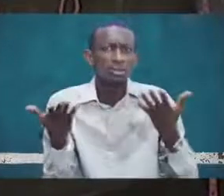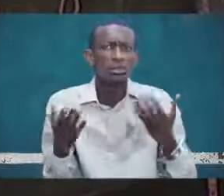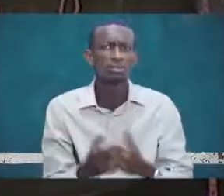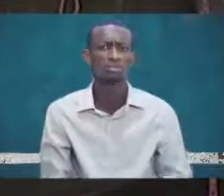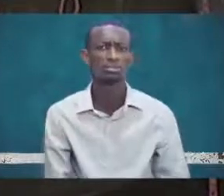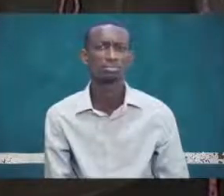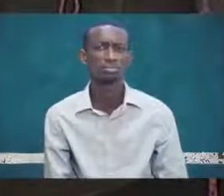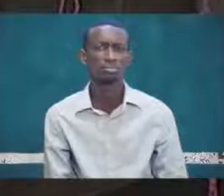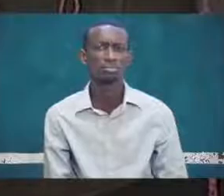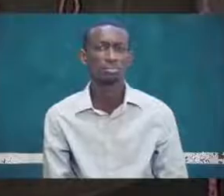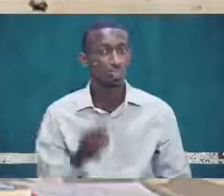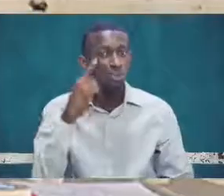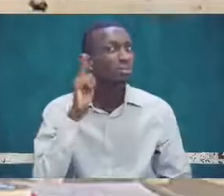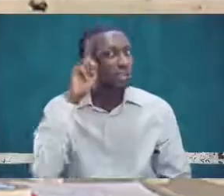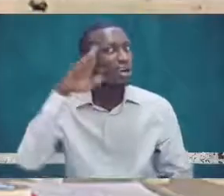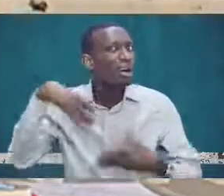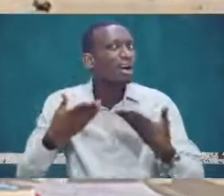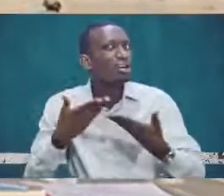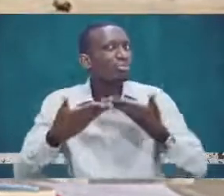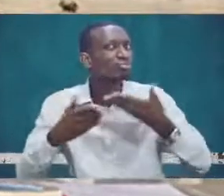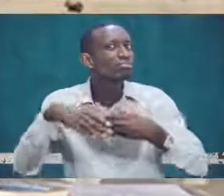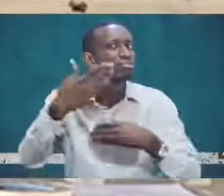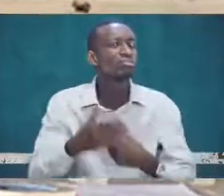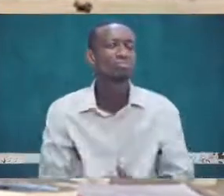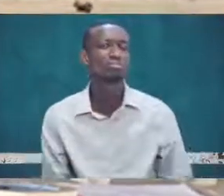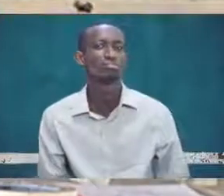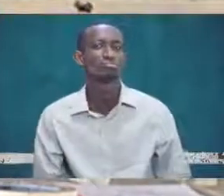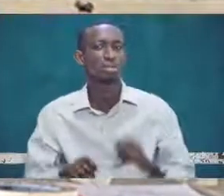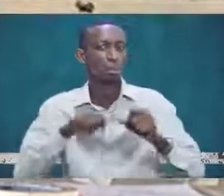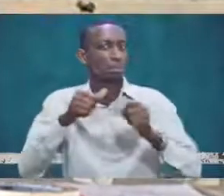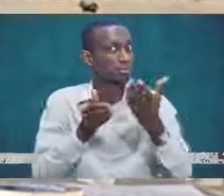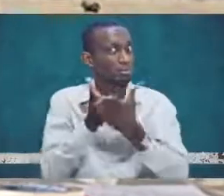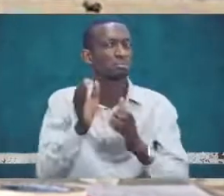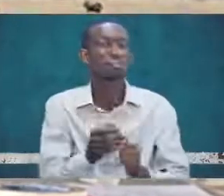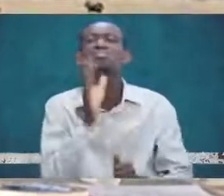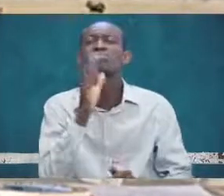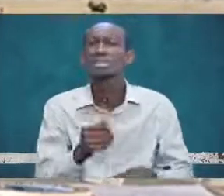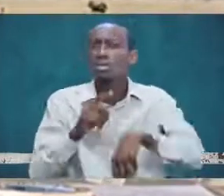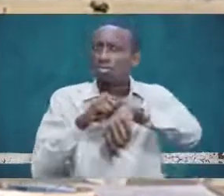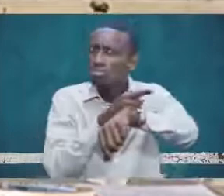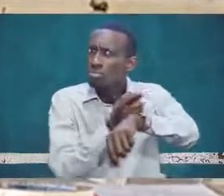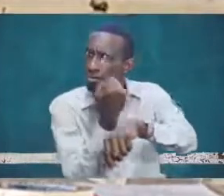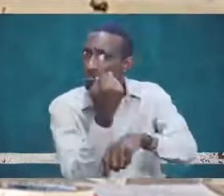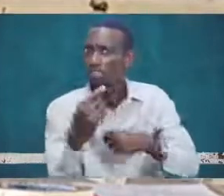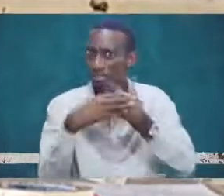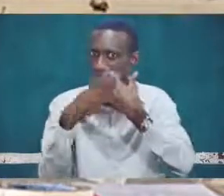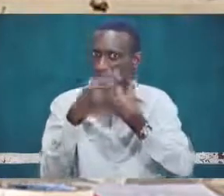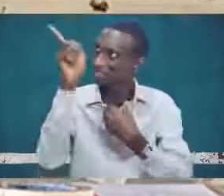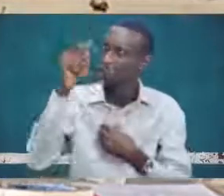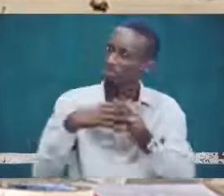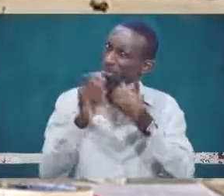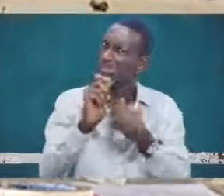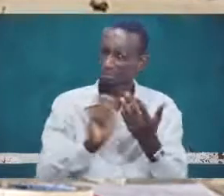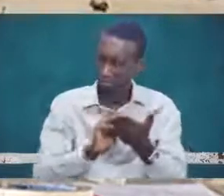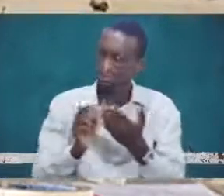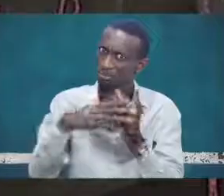discussed on proportional, which is actually direct proportion. Have 1 minute and you write it. I want you to write